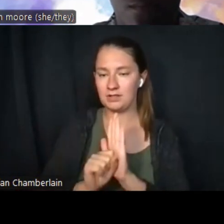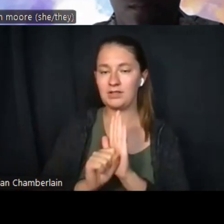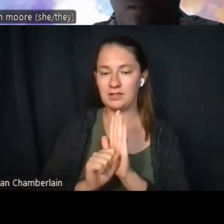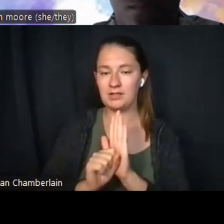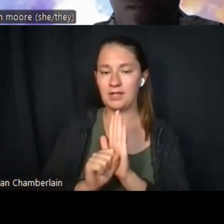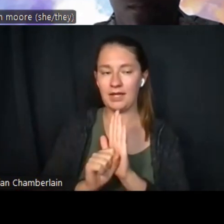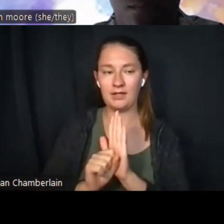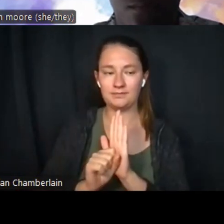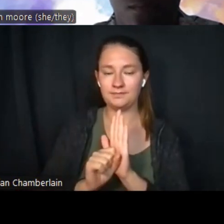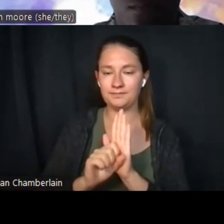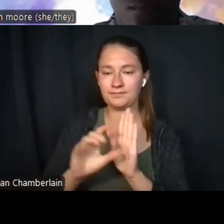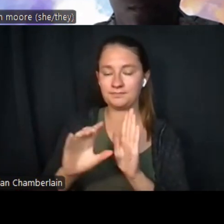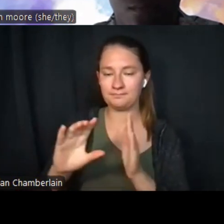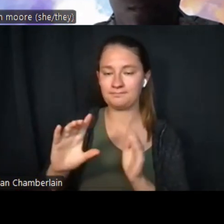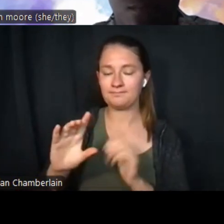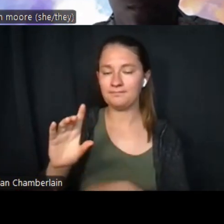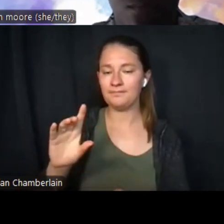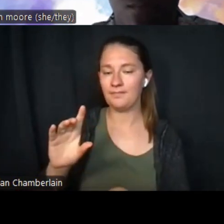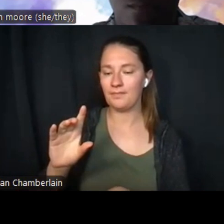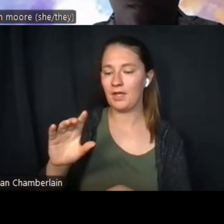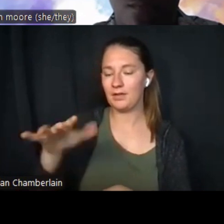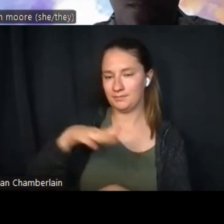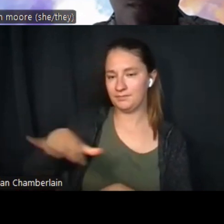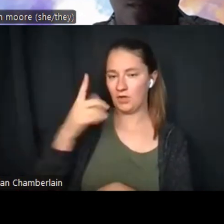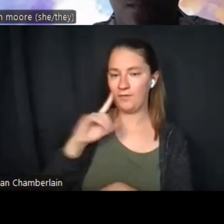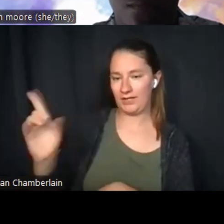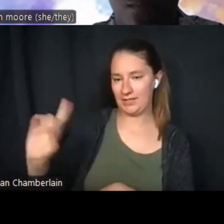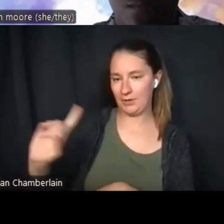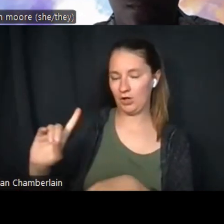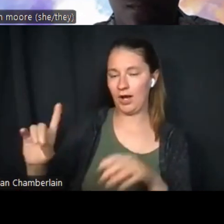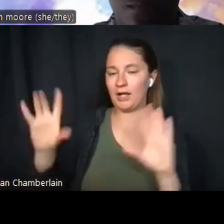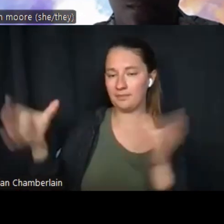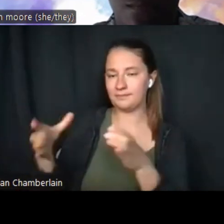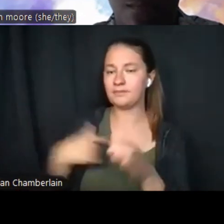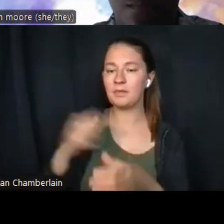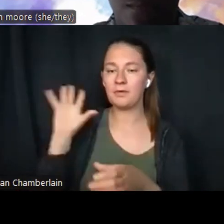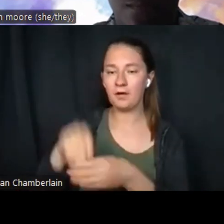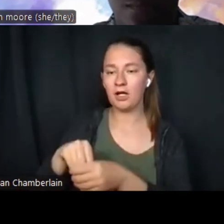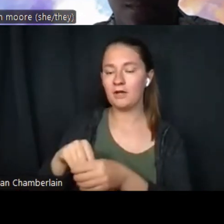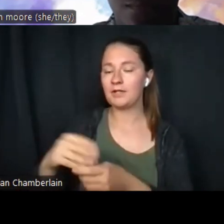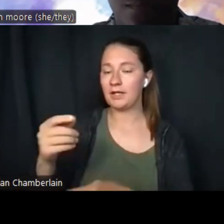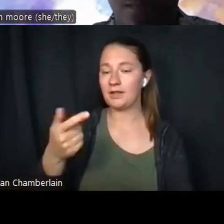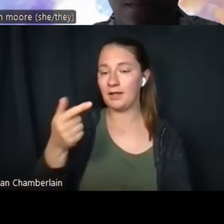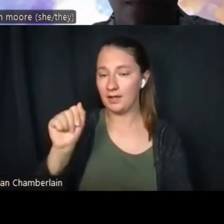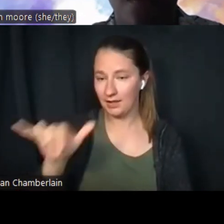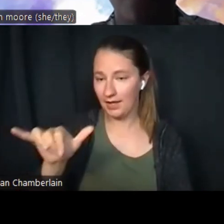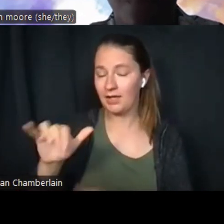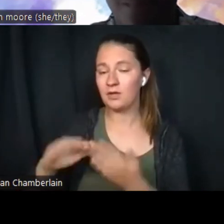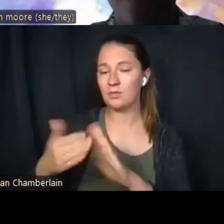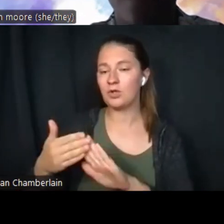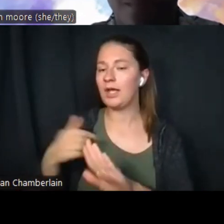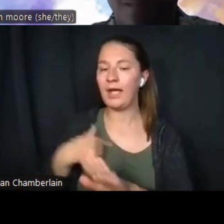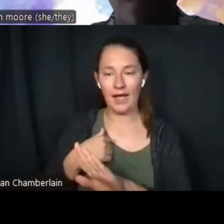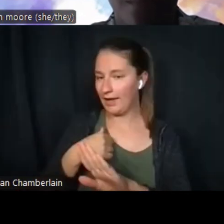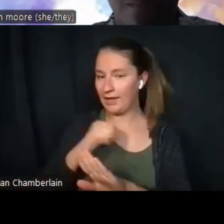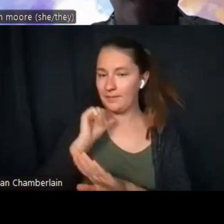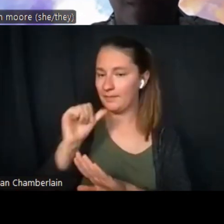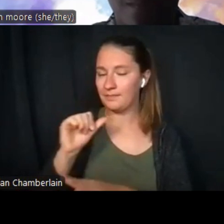Party. I am part of the gay community. I am non-binary.